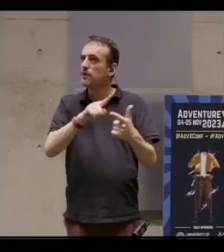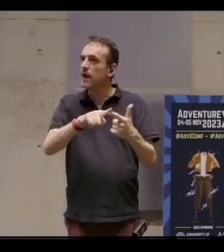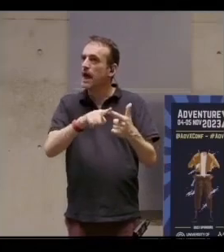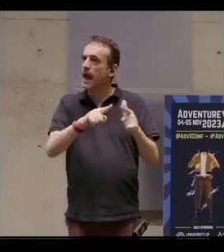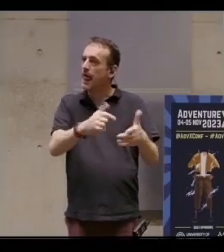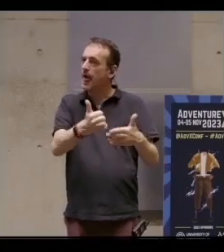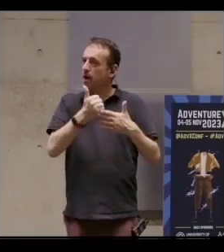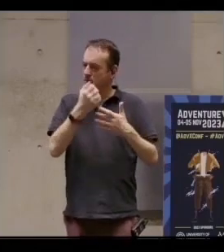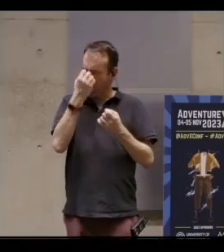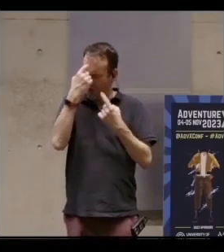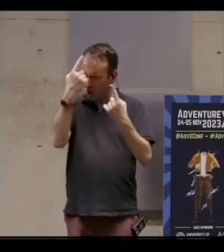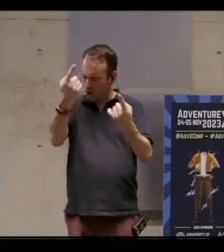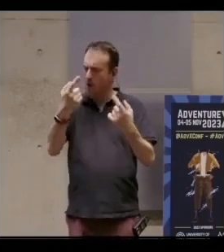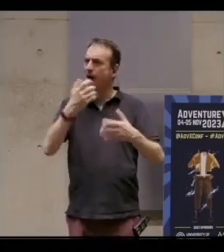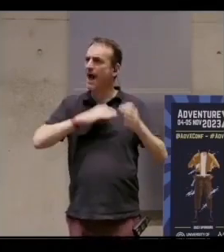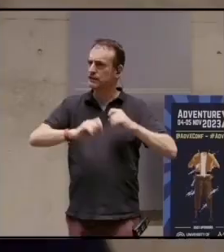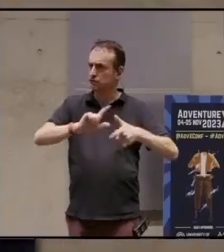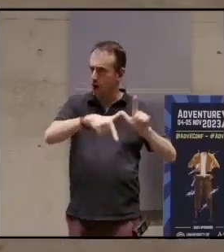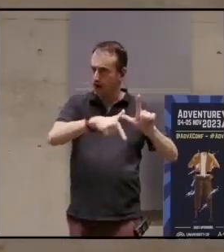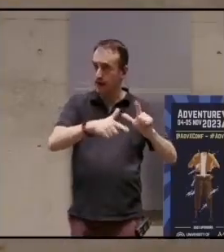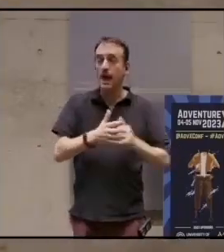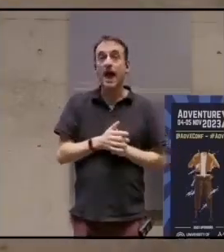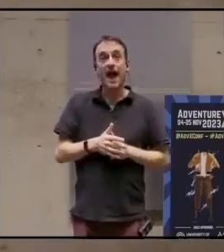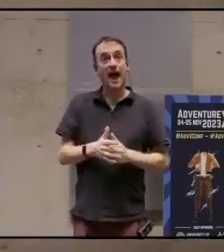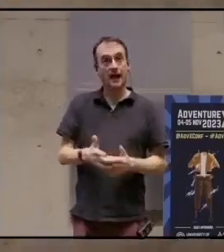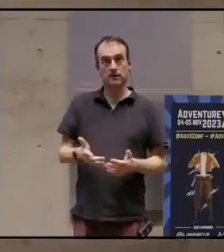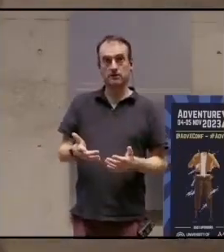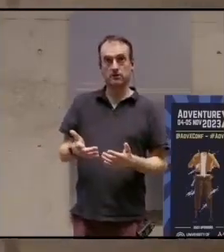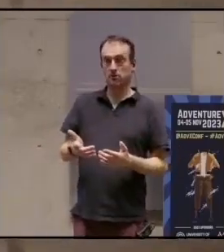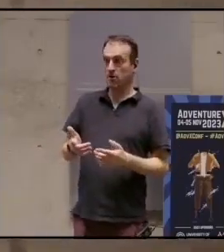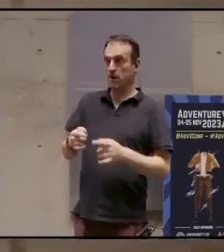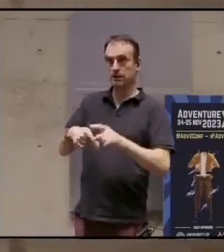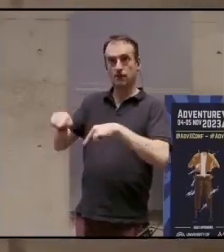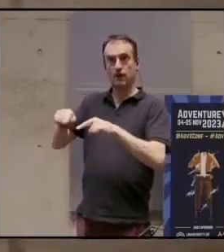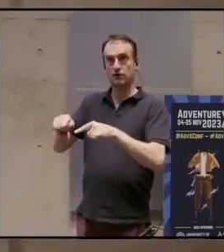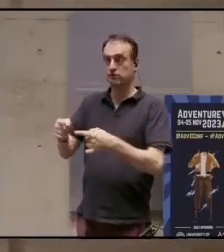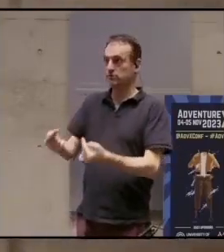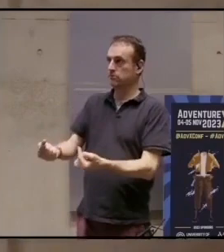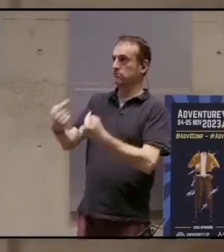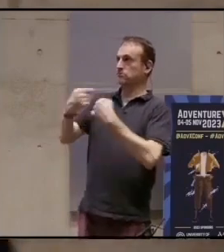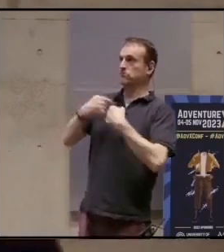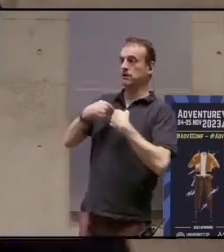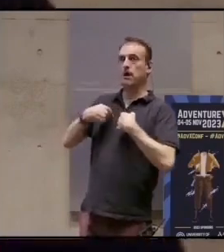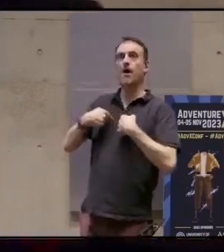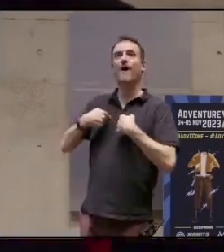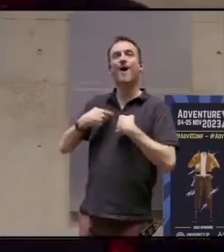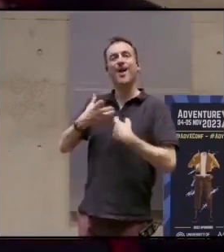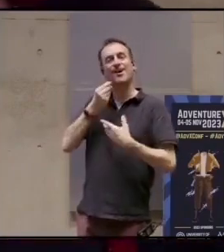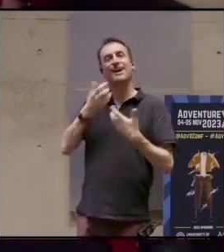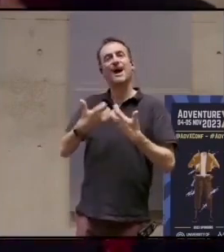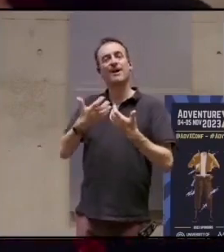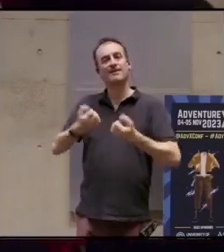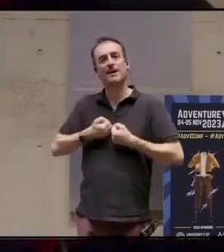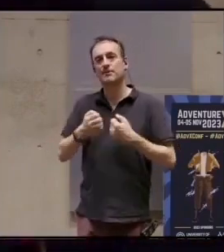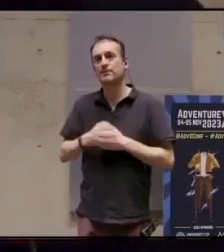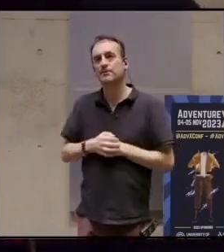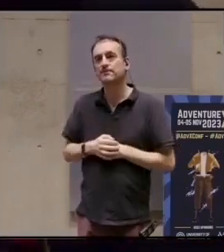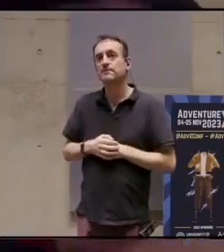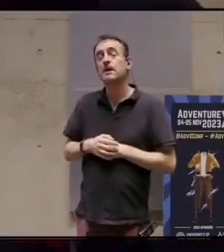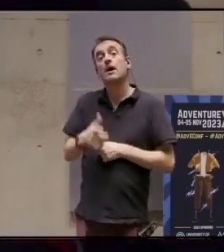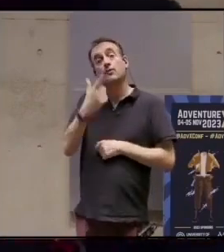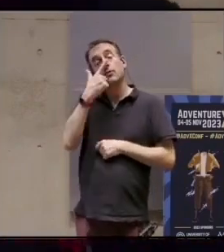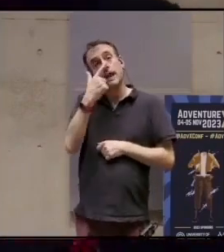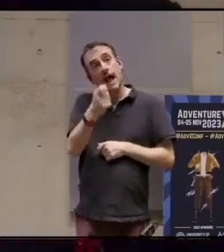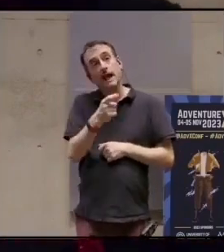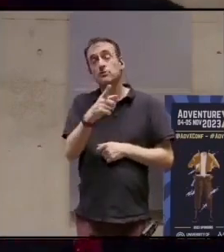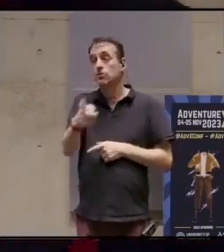and how it feels to take direction, which is really useful. on that note, hold mock directing sessions with like